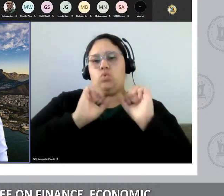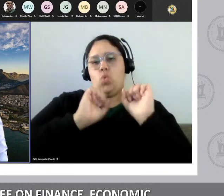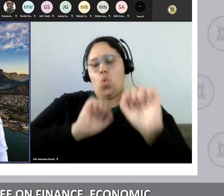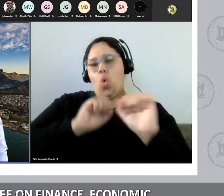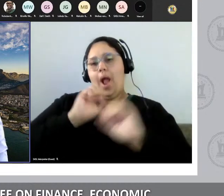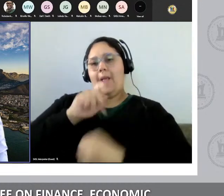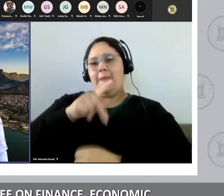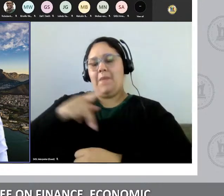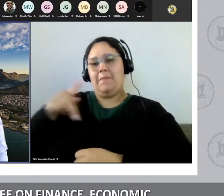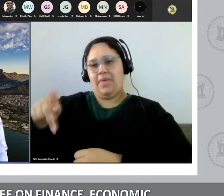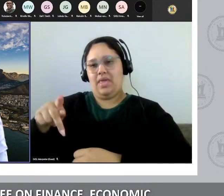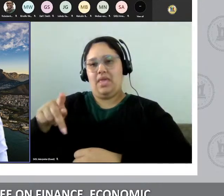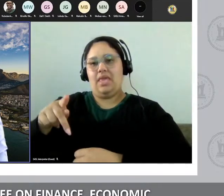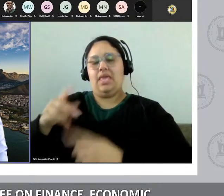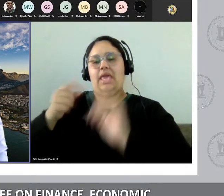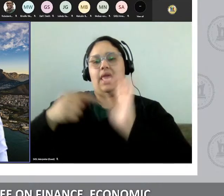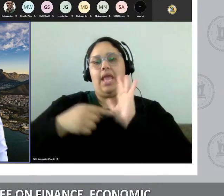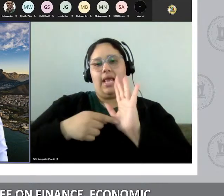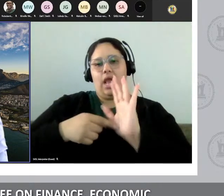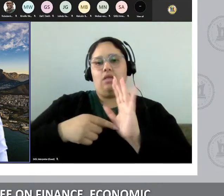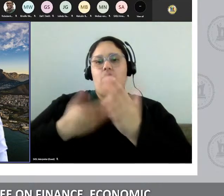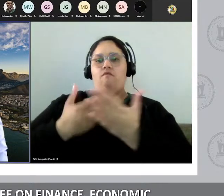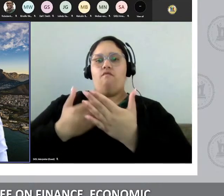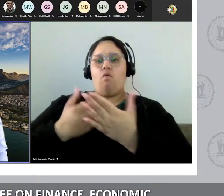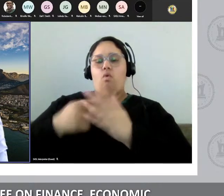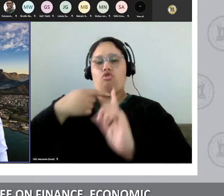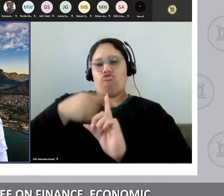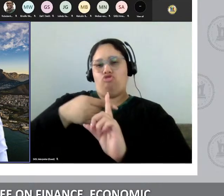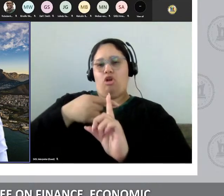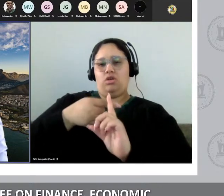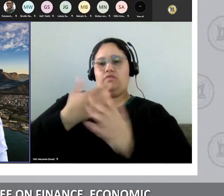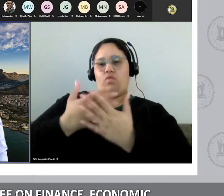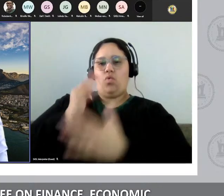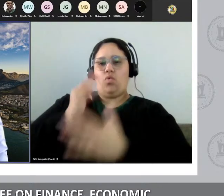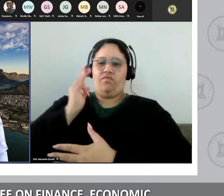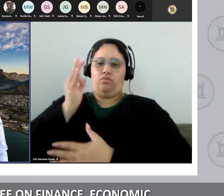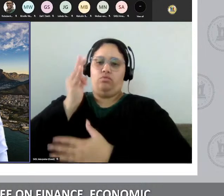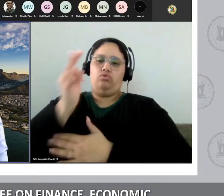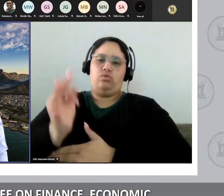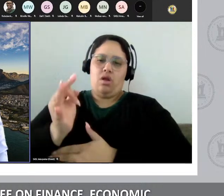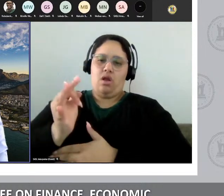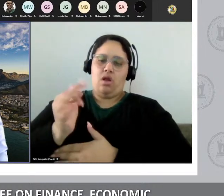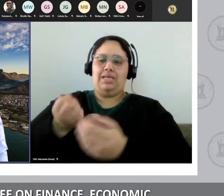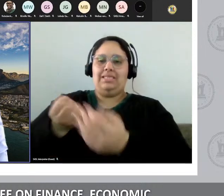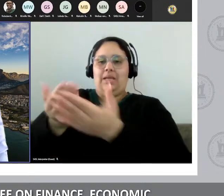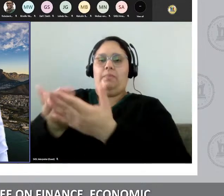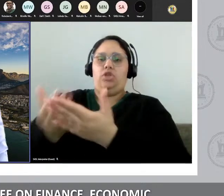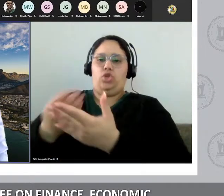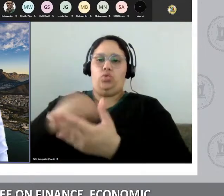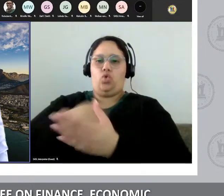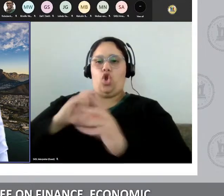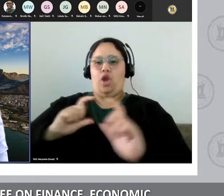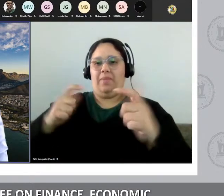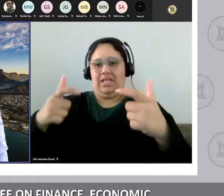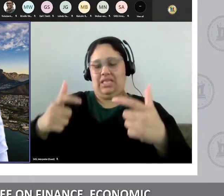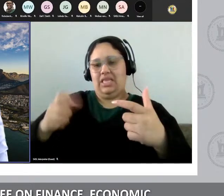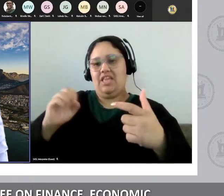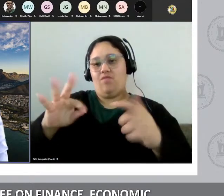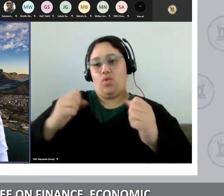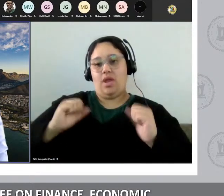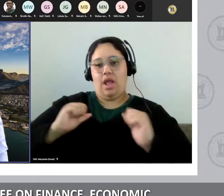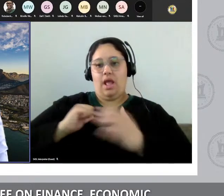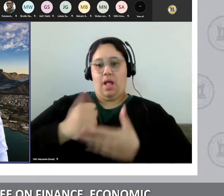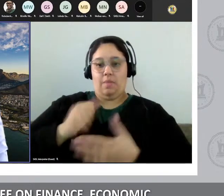the APP indicators and targets to future submissions to the committee. That would be